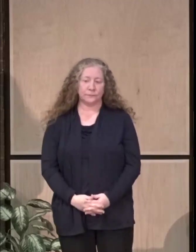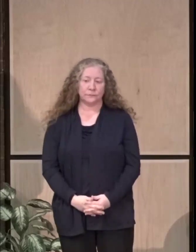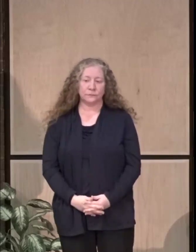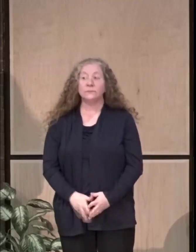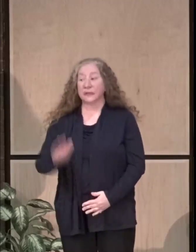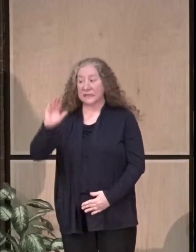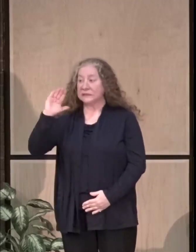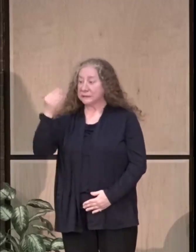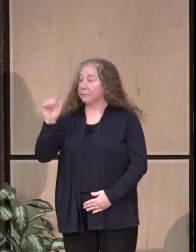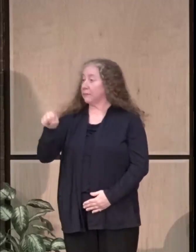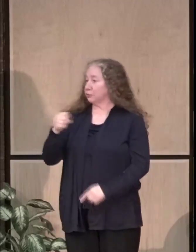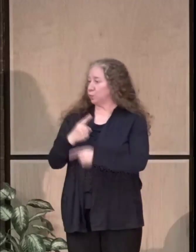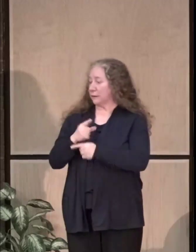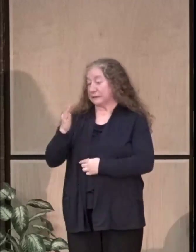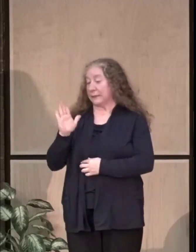It appears to be, yes.